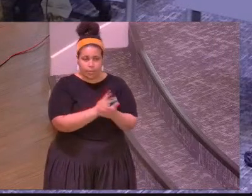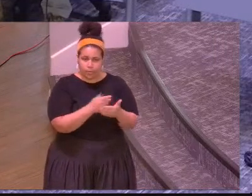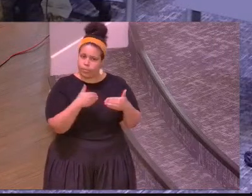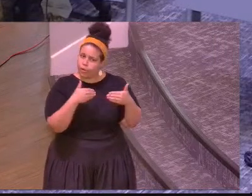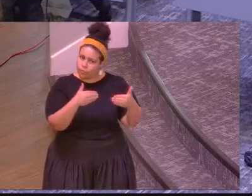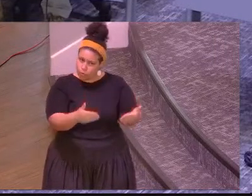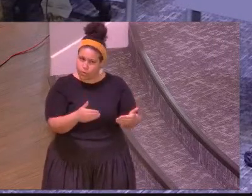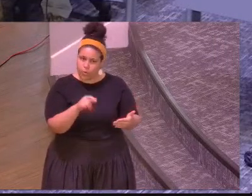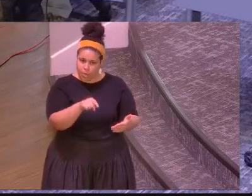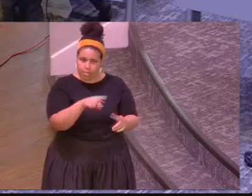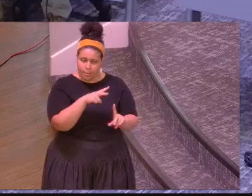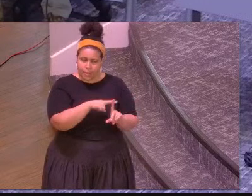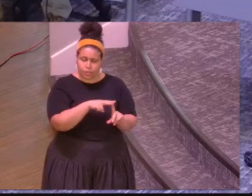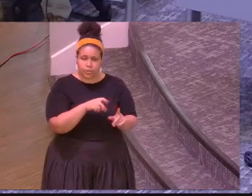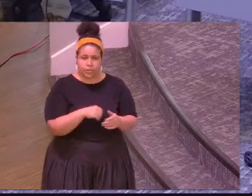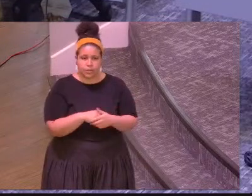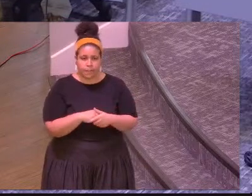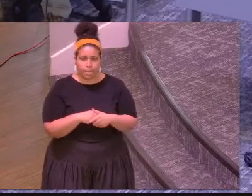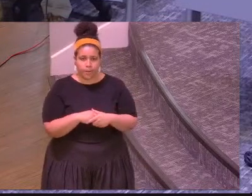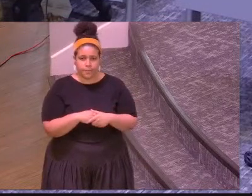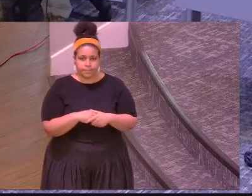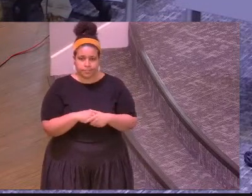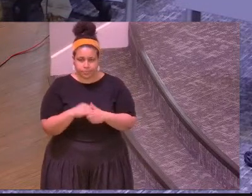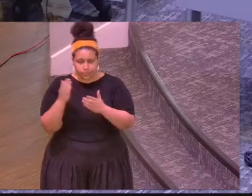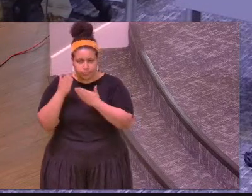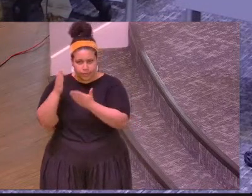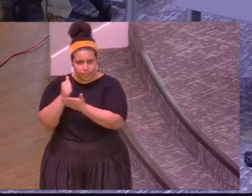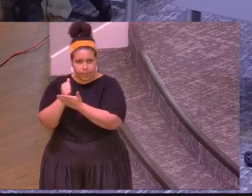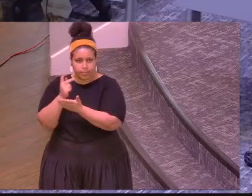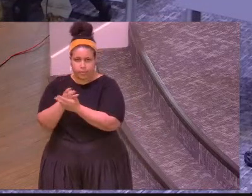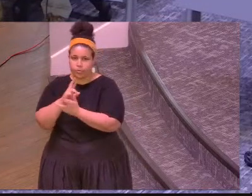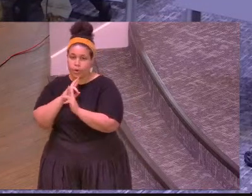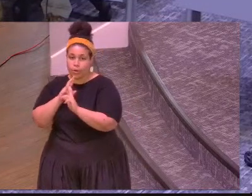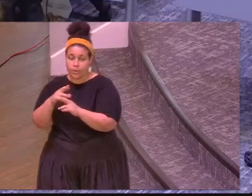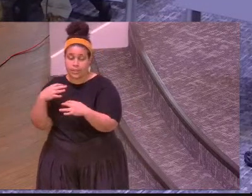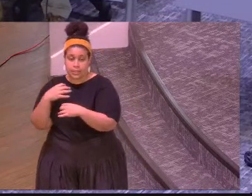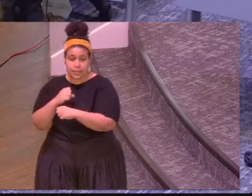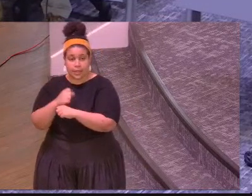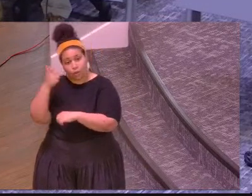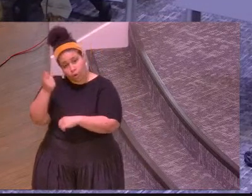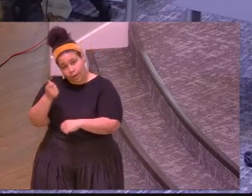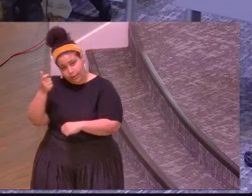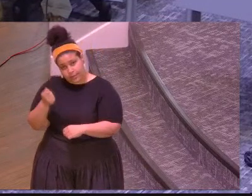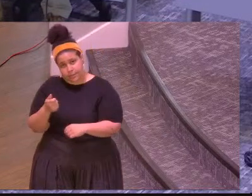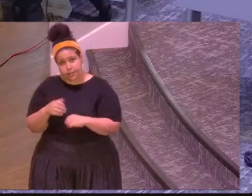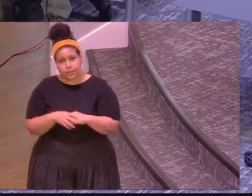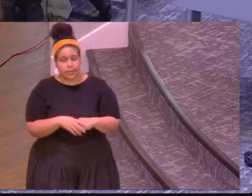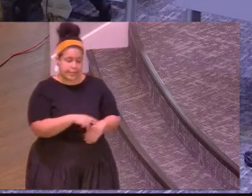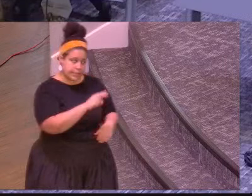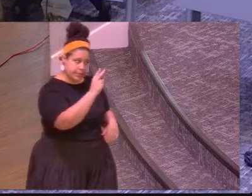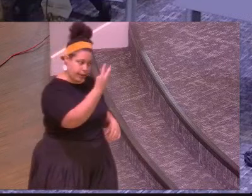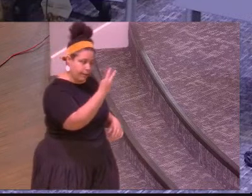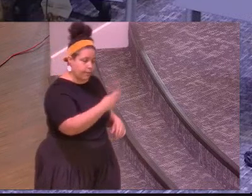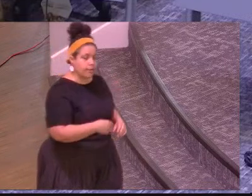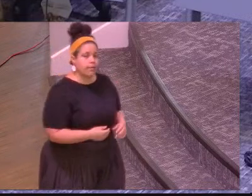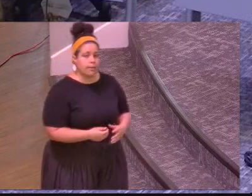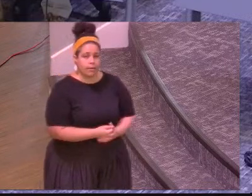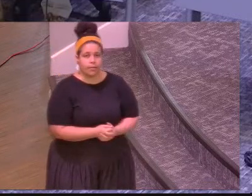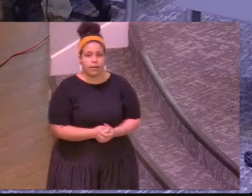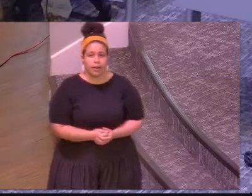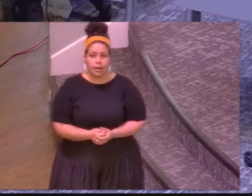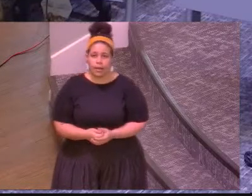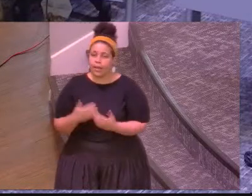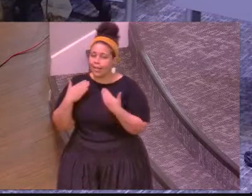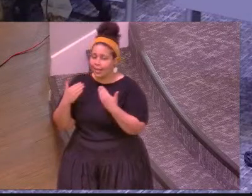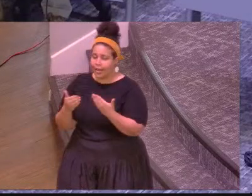application. I move that we approve the request to consolidate the grants. Second. All right, thank you. We